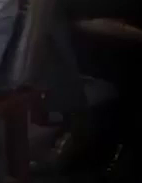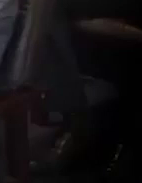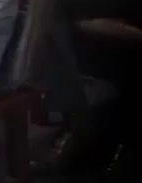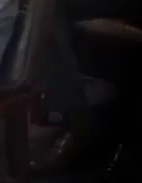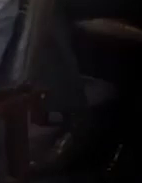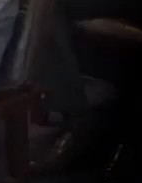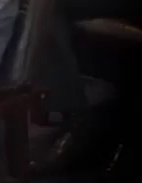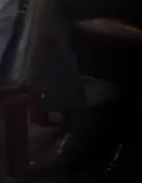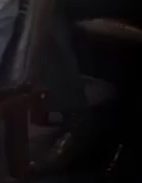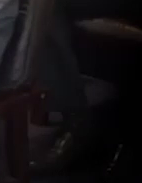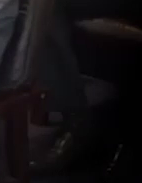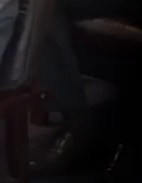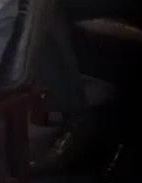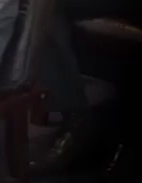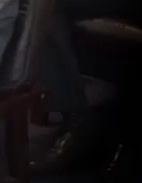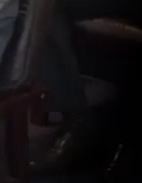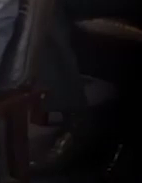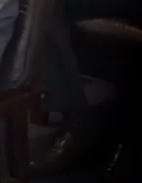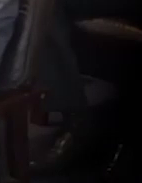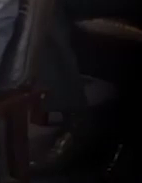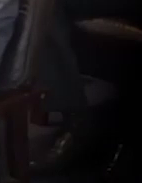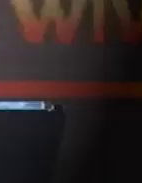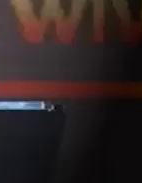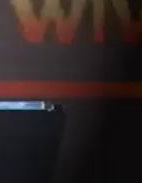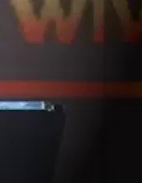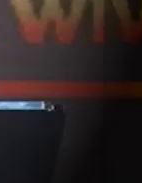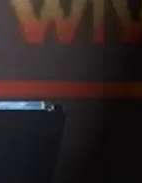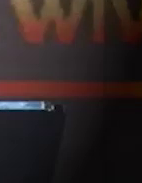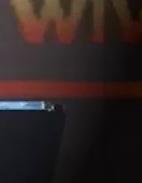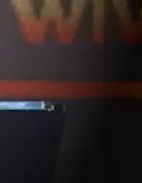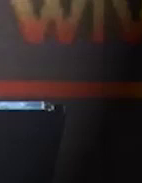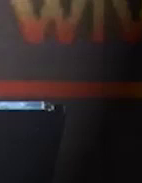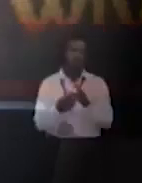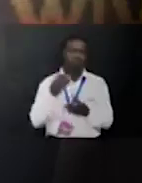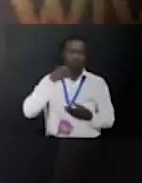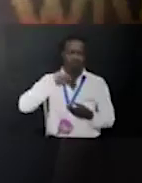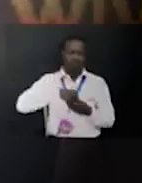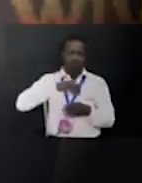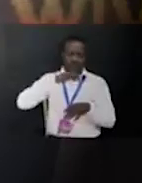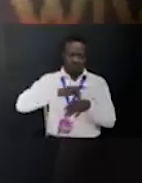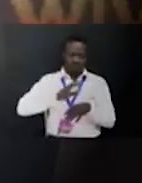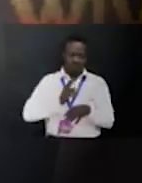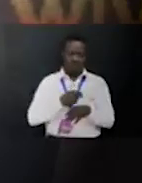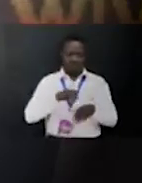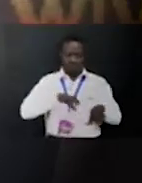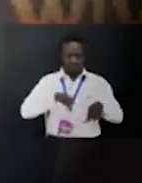And that is why we need to make ourselves available and allow the Spirit of God to touch us.